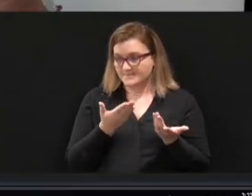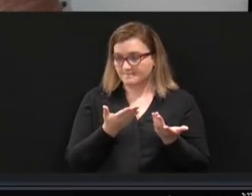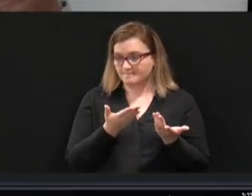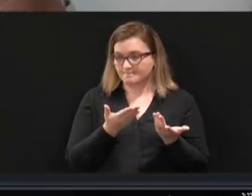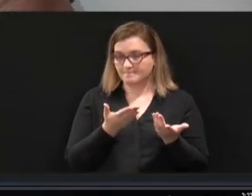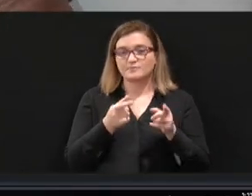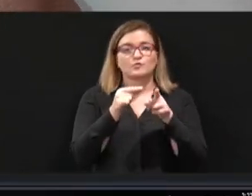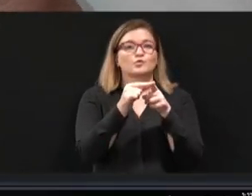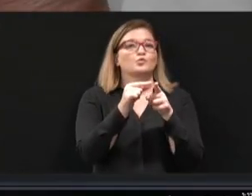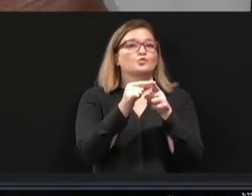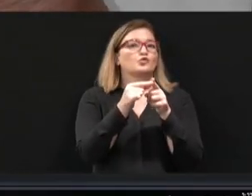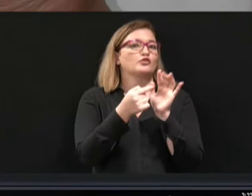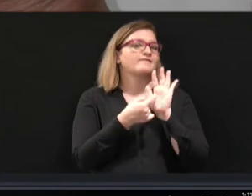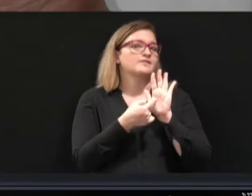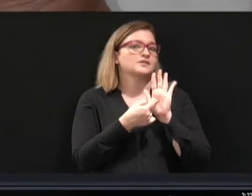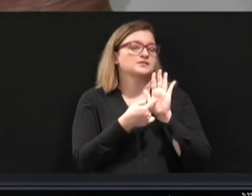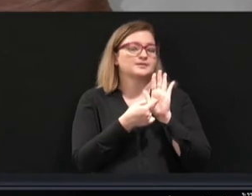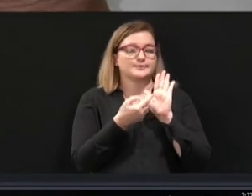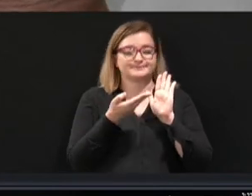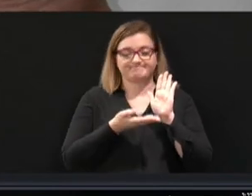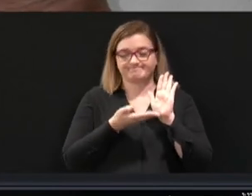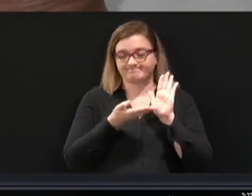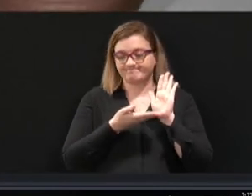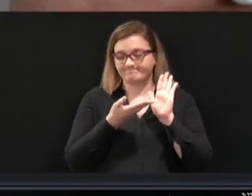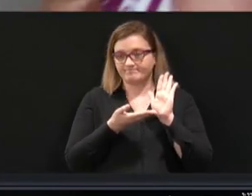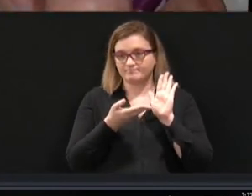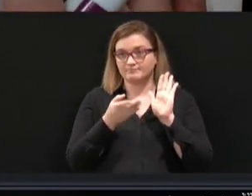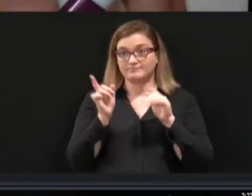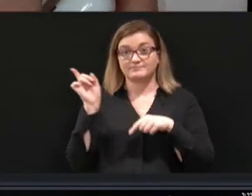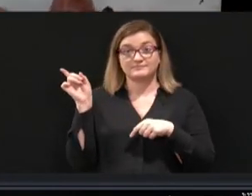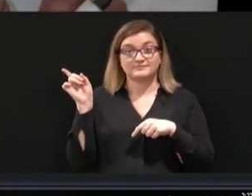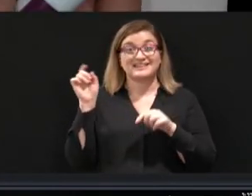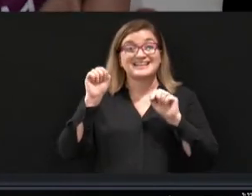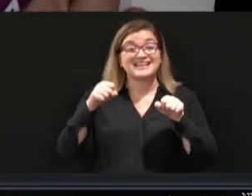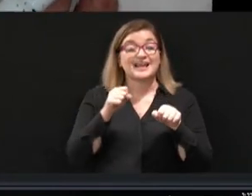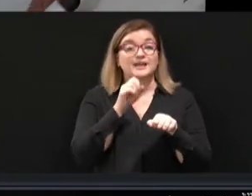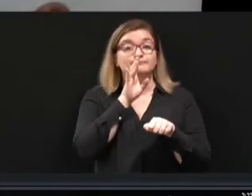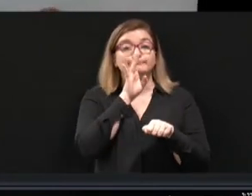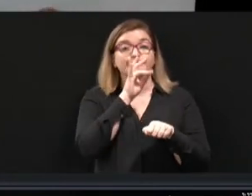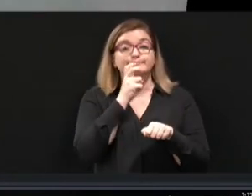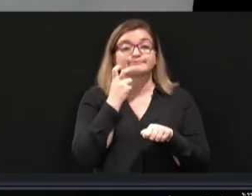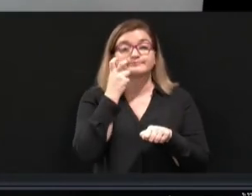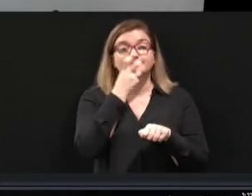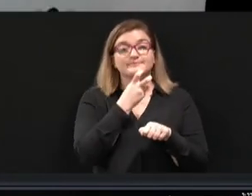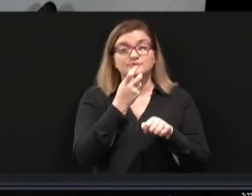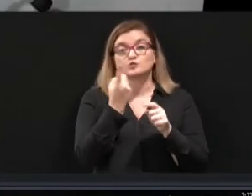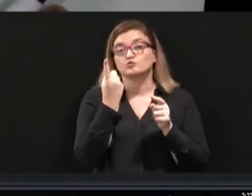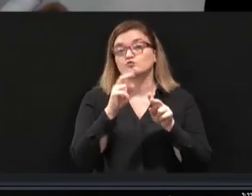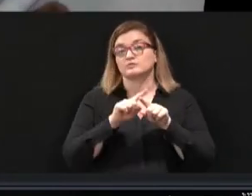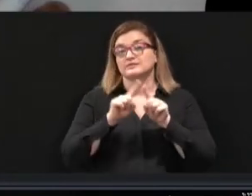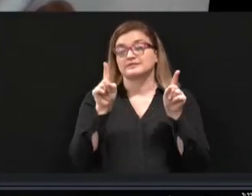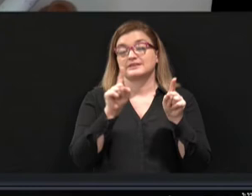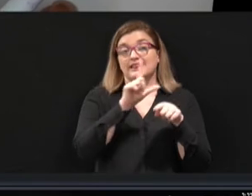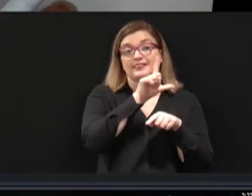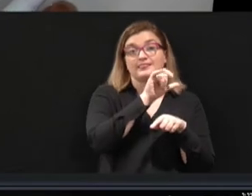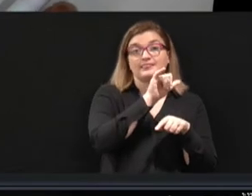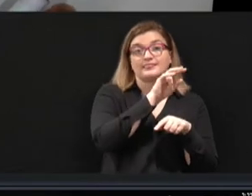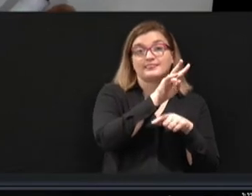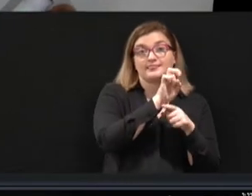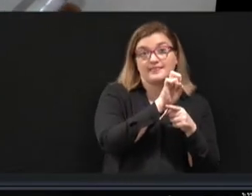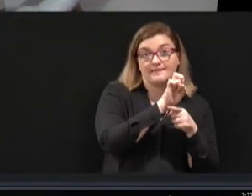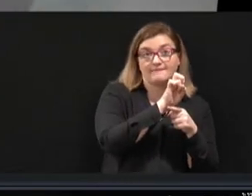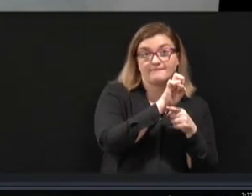the word, this word, as we know, can be pronounced two ways. It can be live or it can be